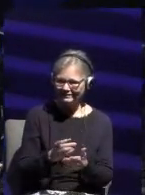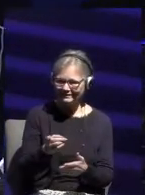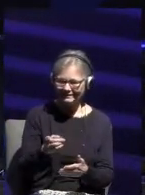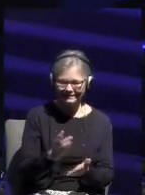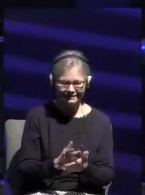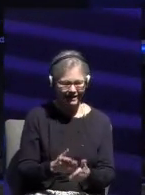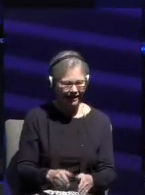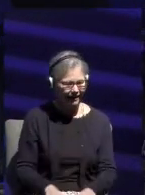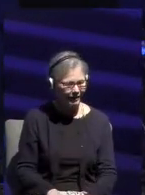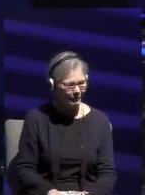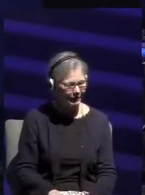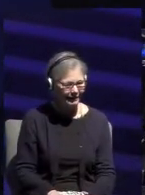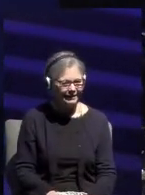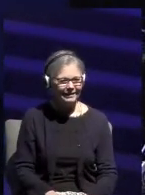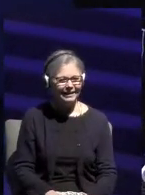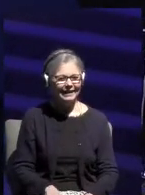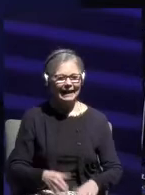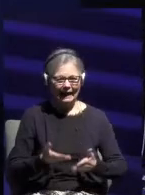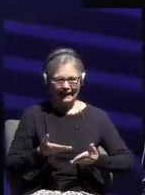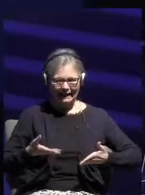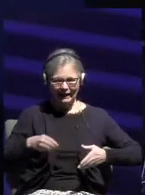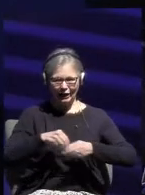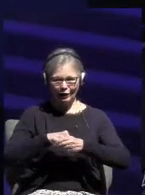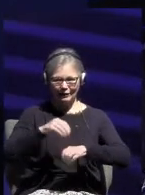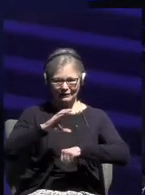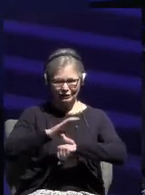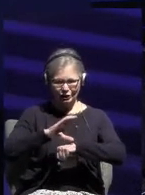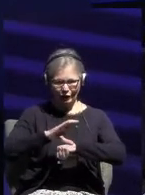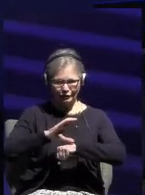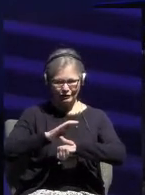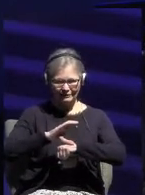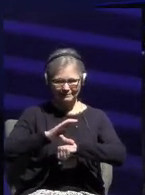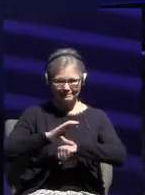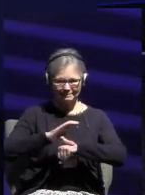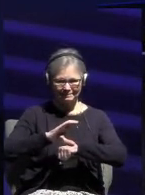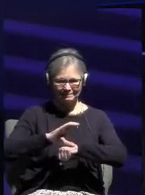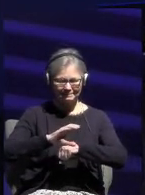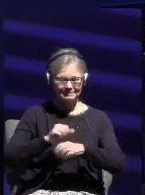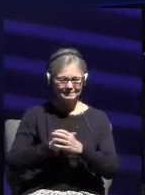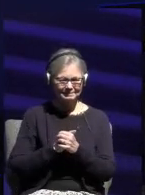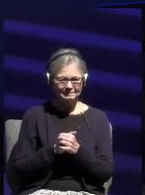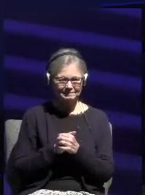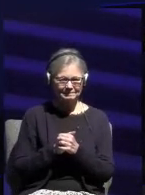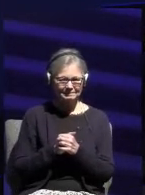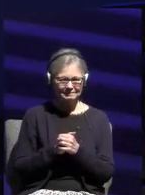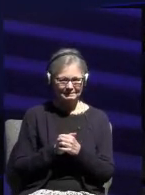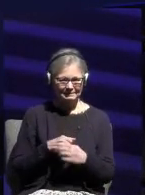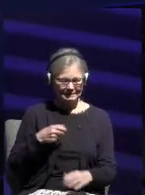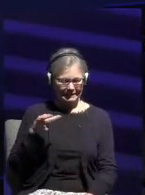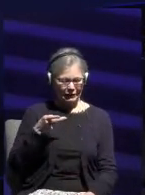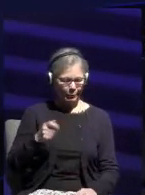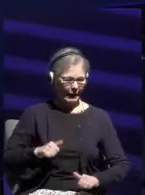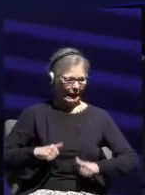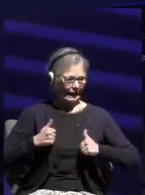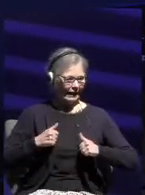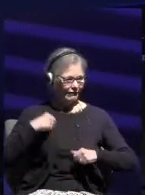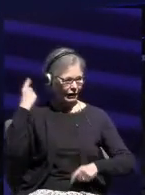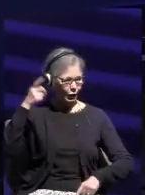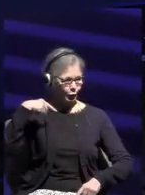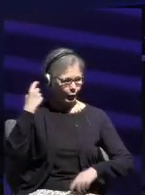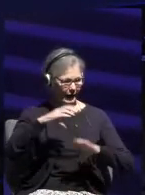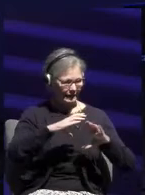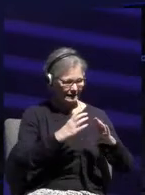Amen. And it's good to be in the house of the Lord today, isn't it? And I want you to know we live in a crazy